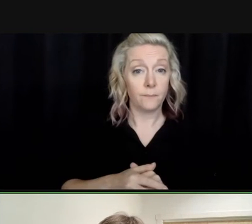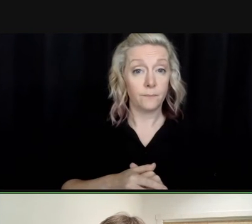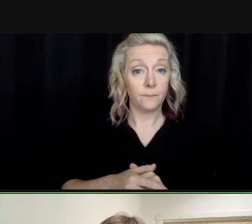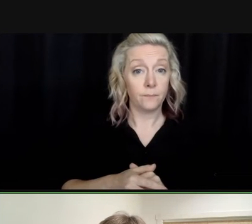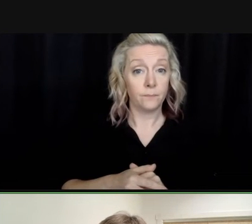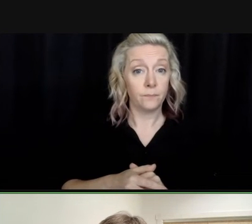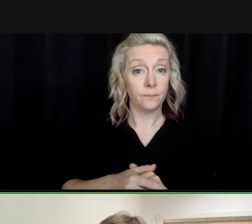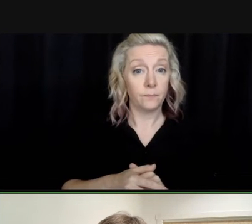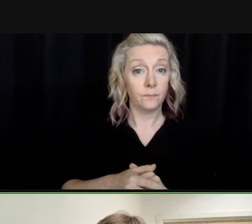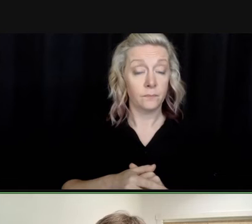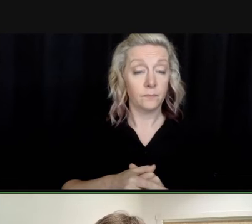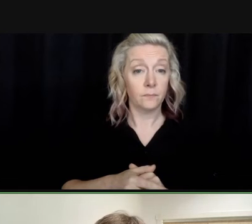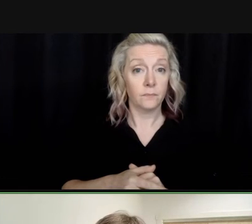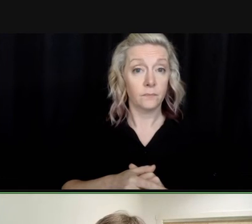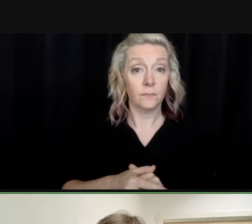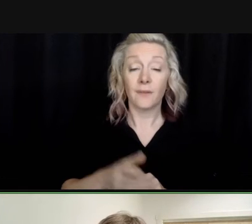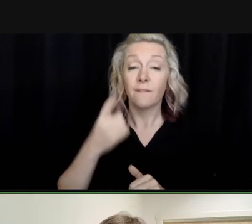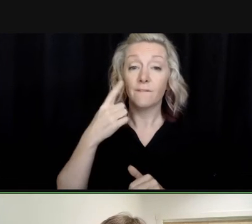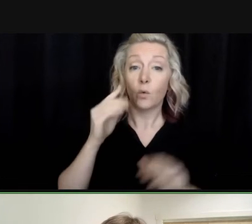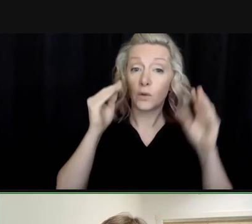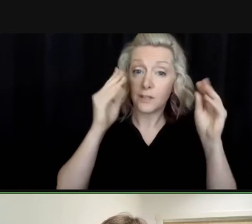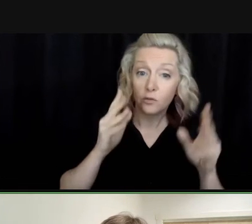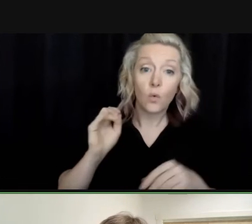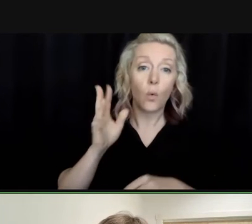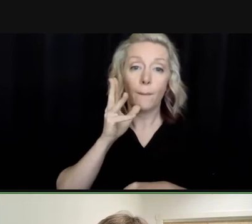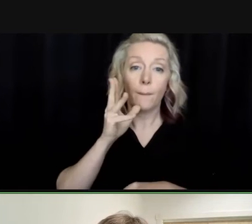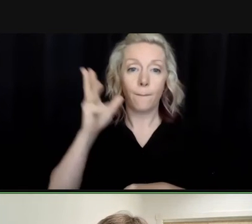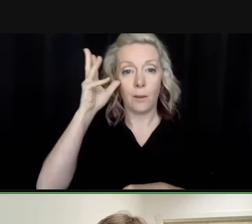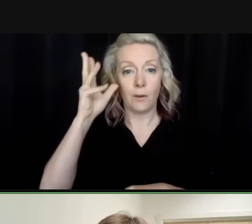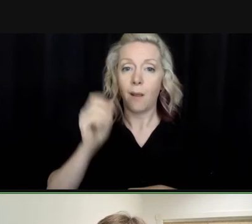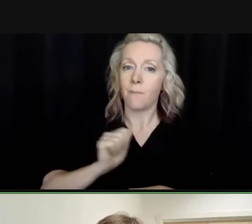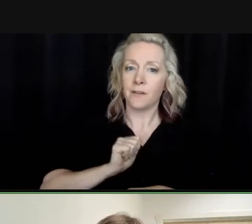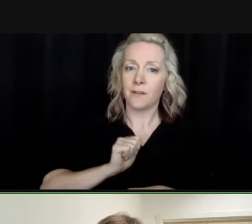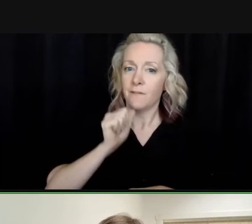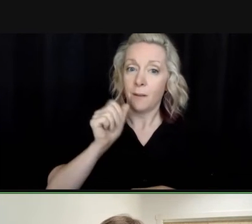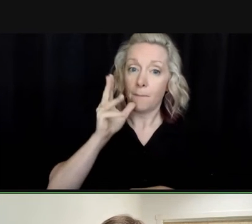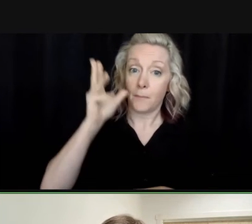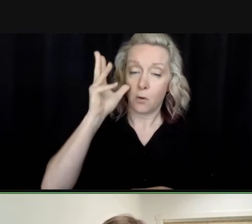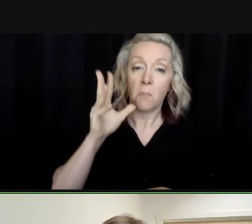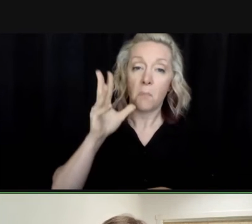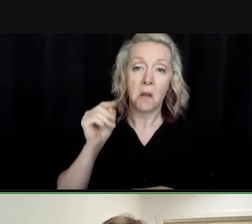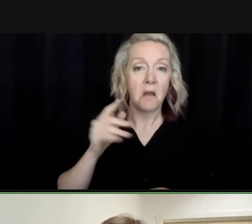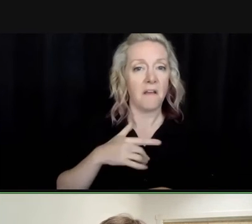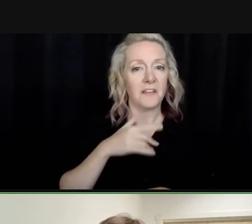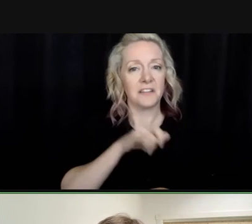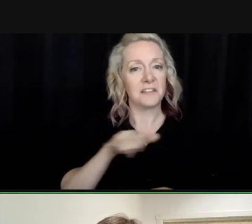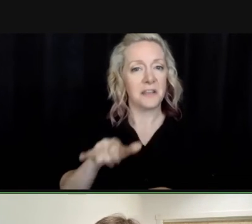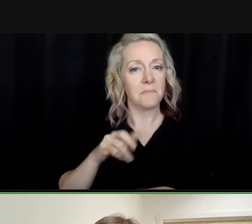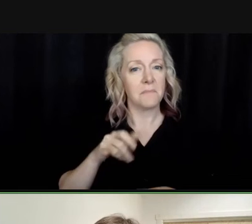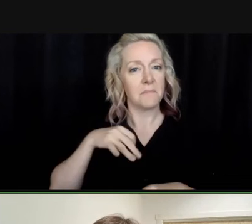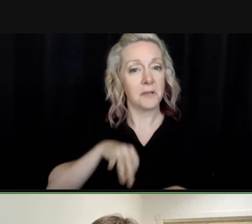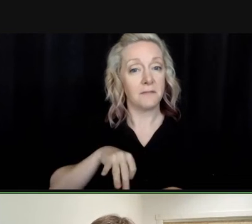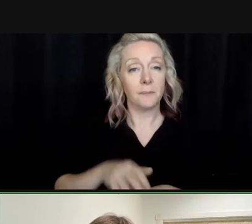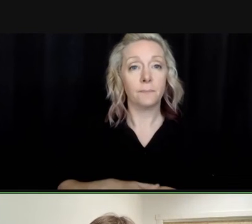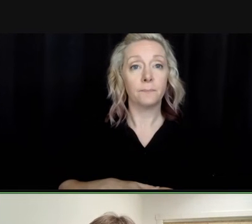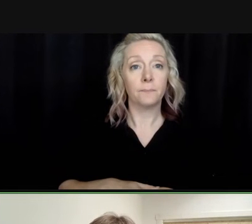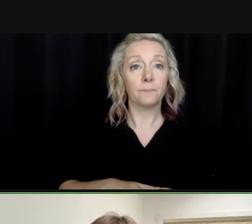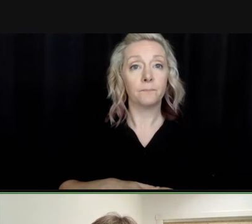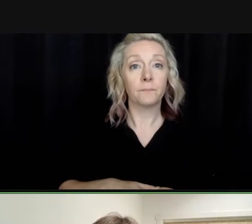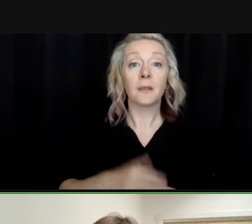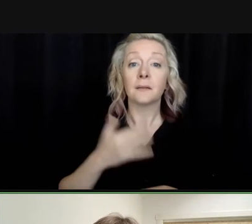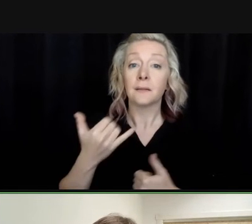that would also do the same. But I'm going to leave that to a parent of a child with charge or autism to say. A diagnosis and a label can be